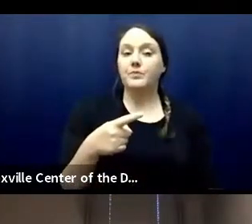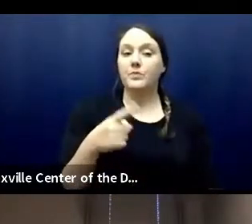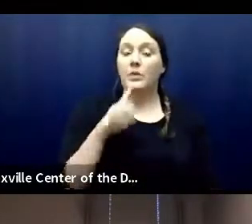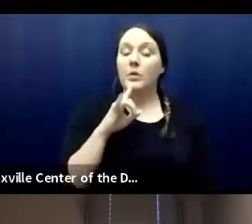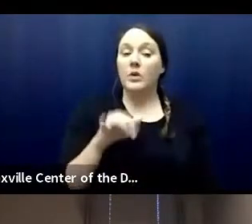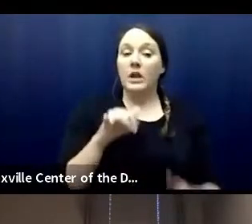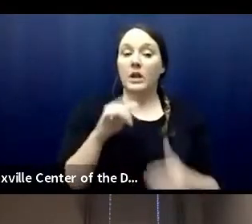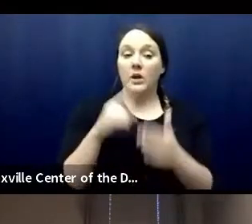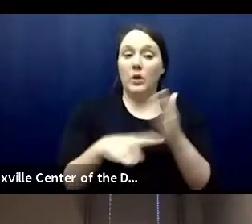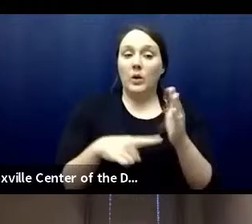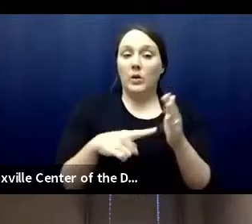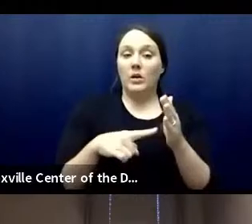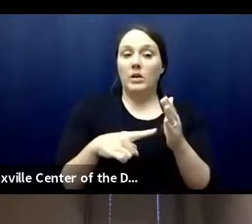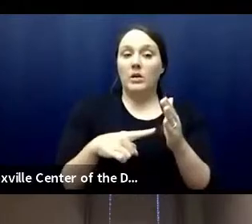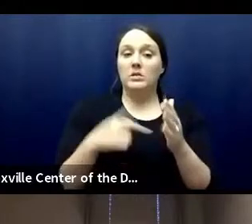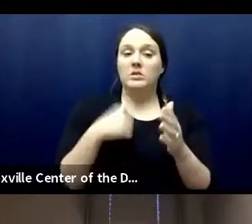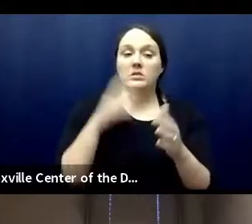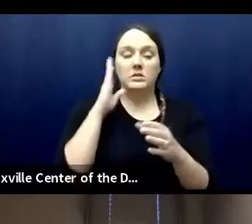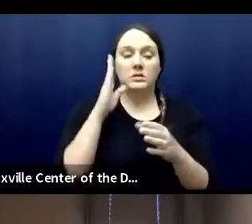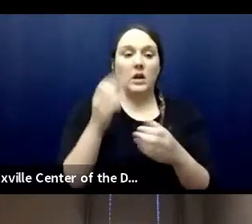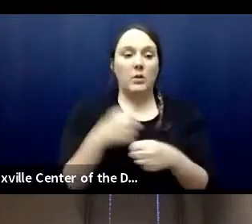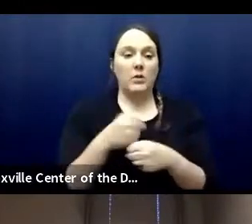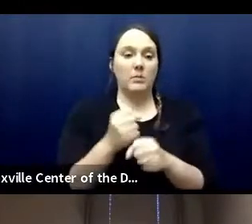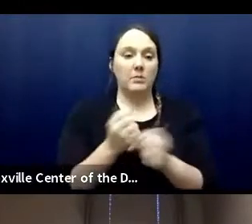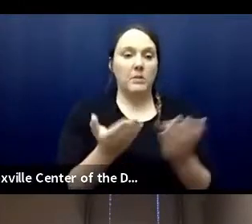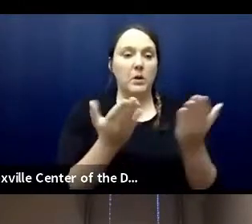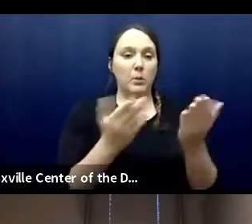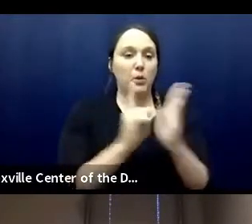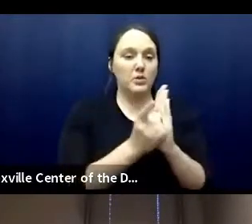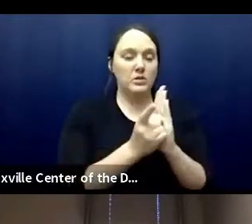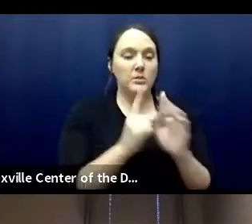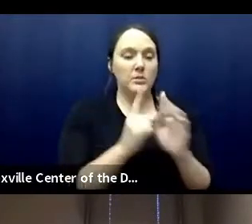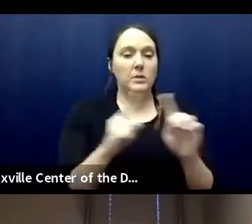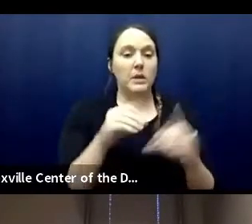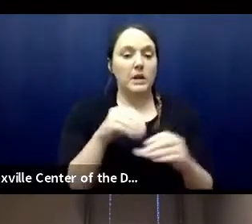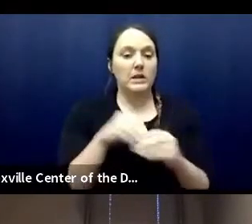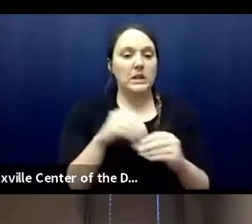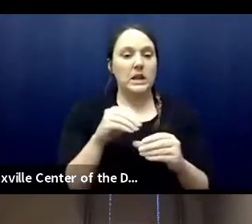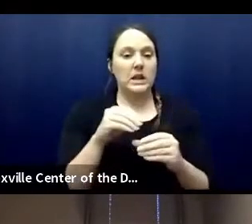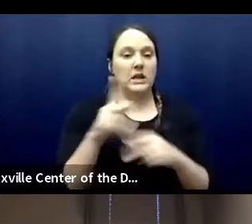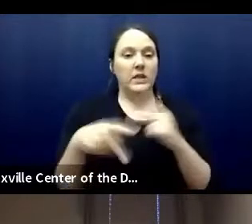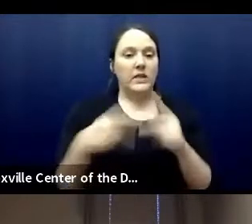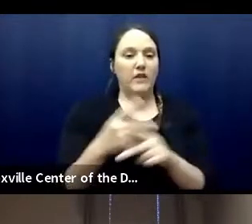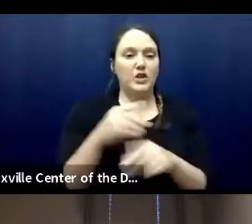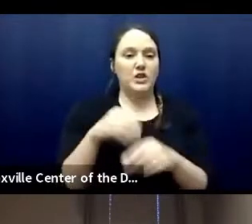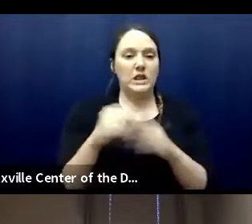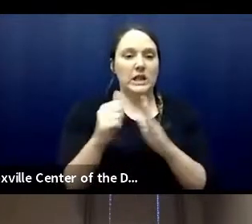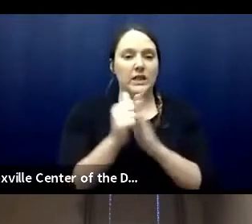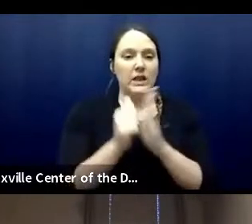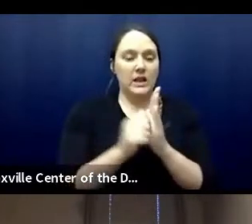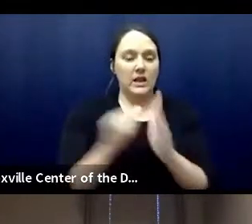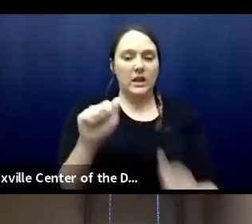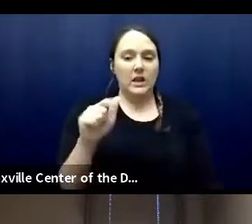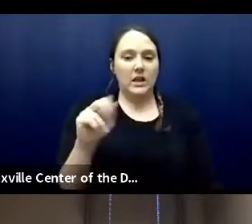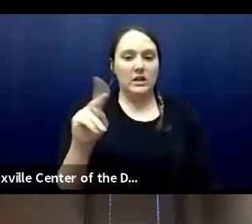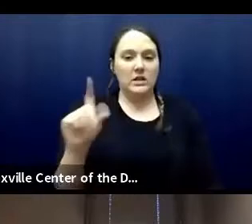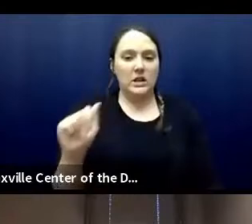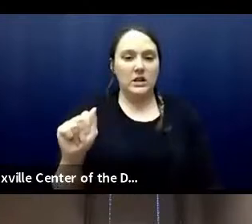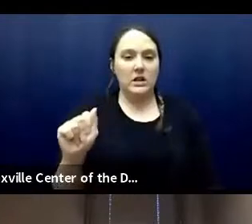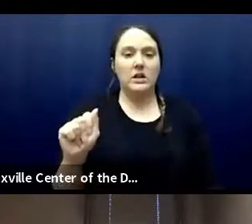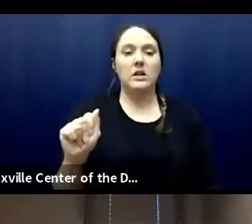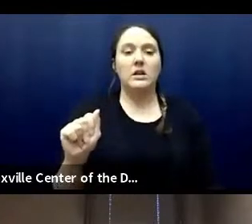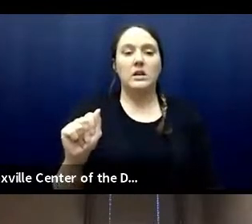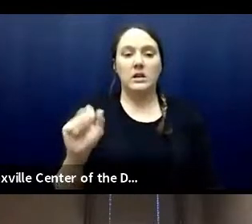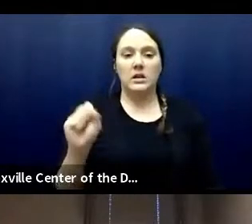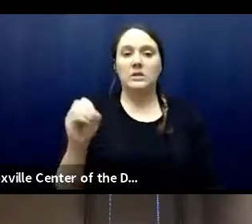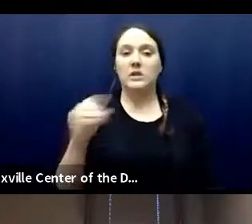the, well, I'll make a motion just a second, but it is in the version that's in the agenda.